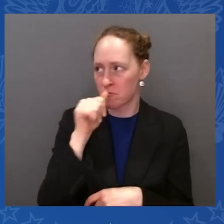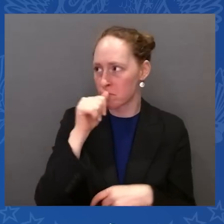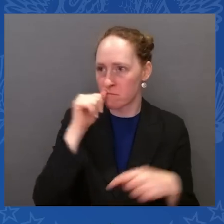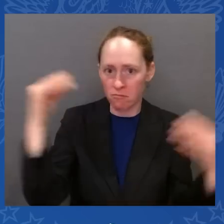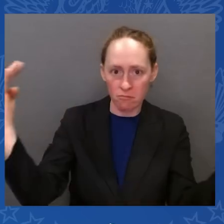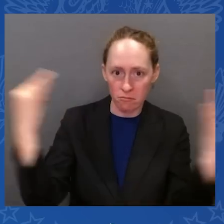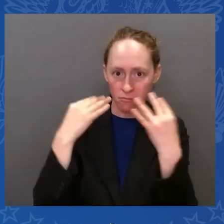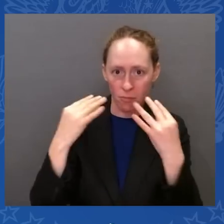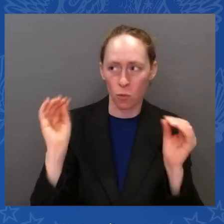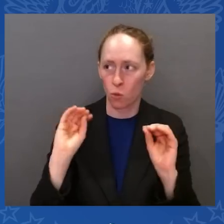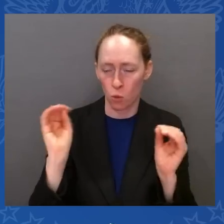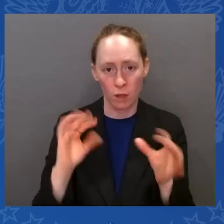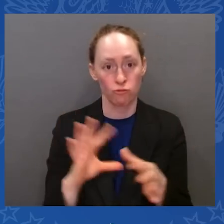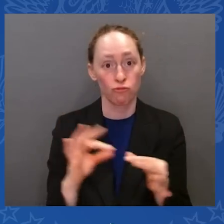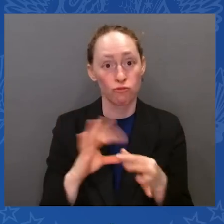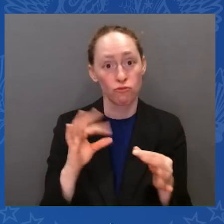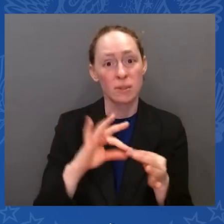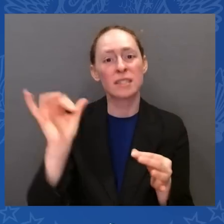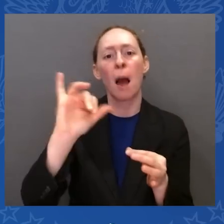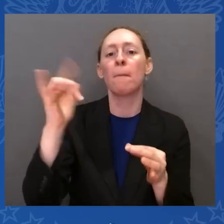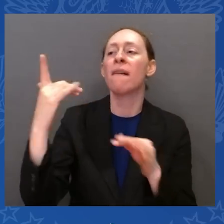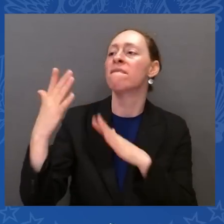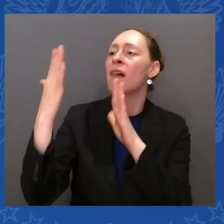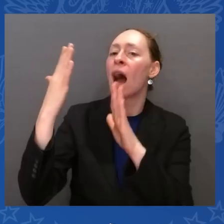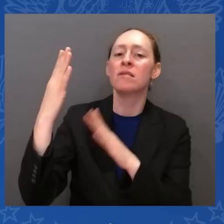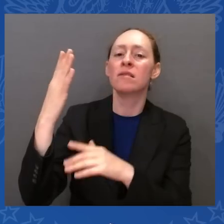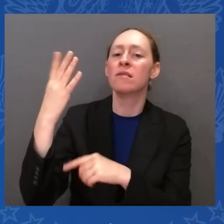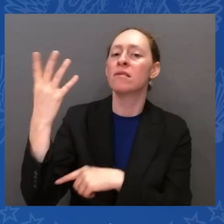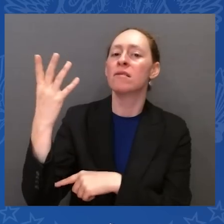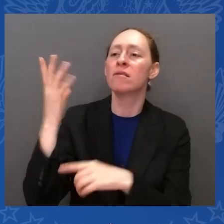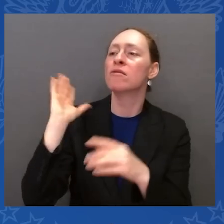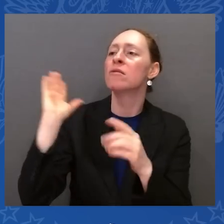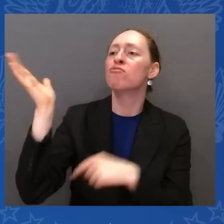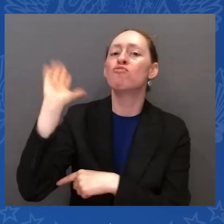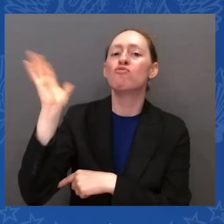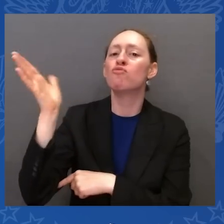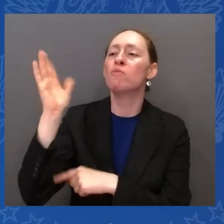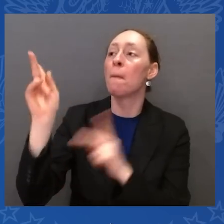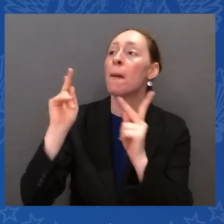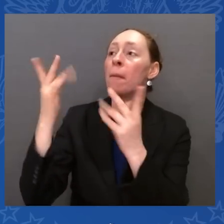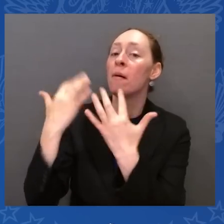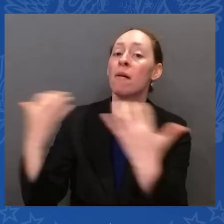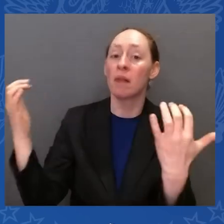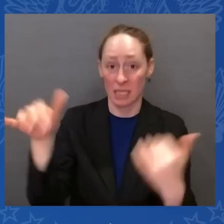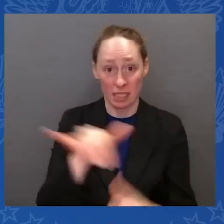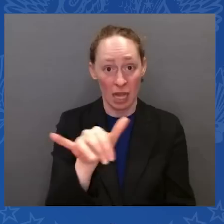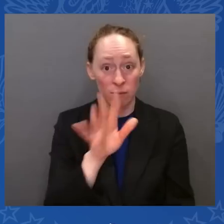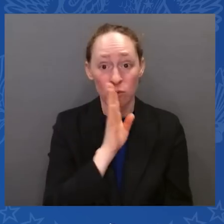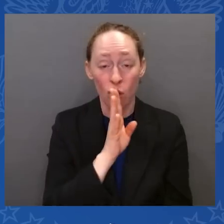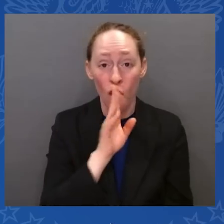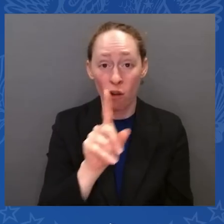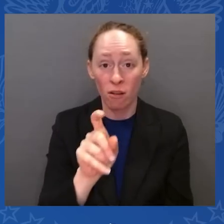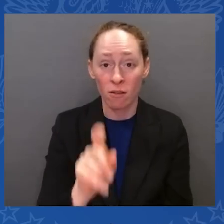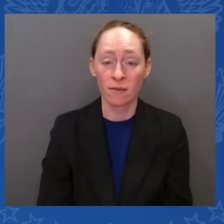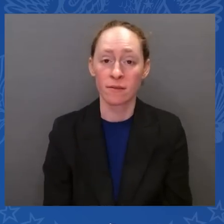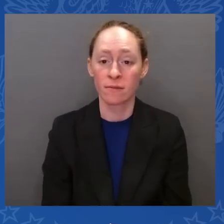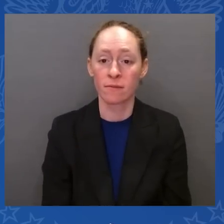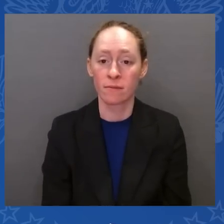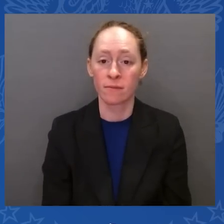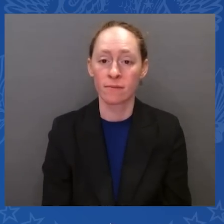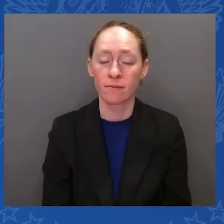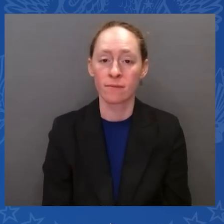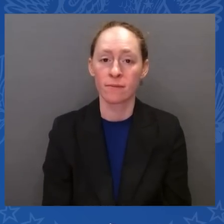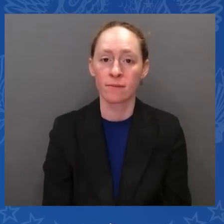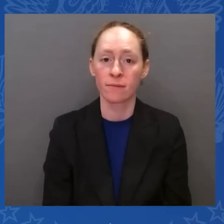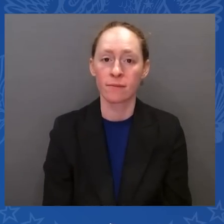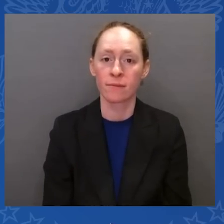to you behind closed doors the same one that we heard from him at the Sticks, that he will absolutely not decouple raising the